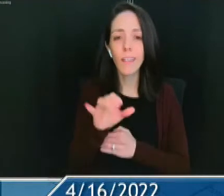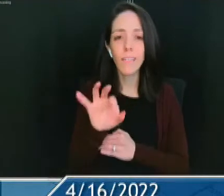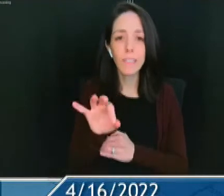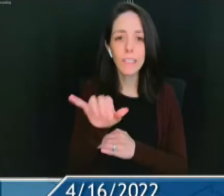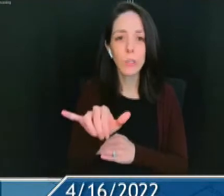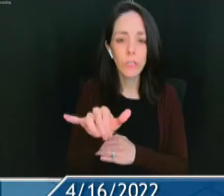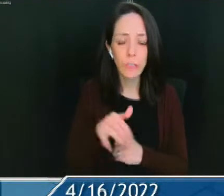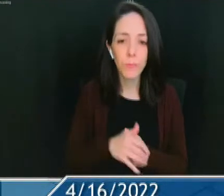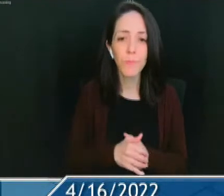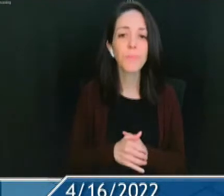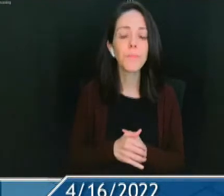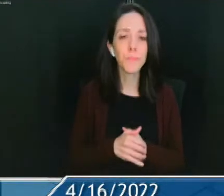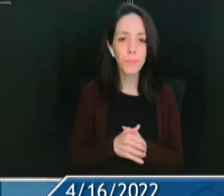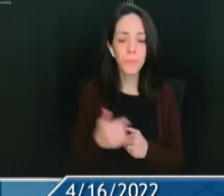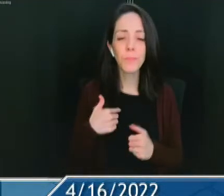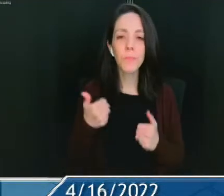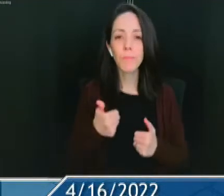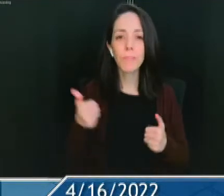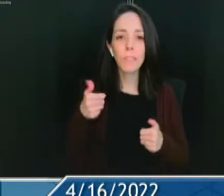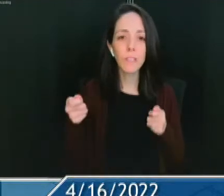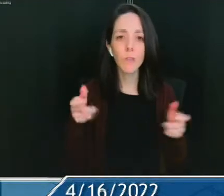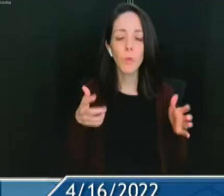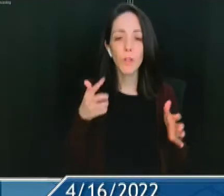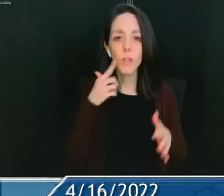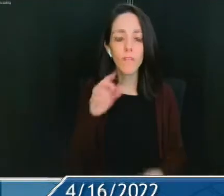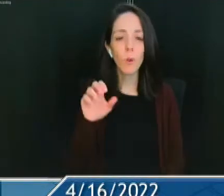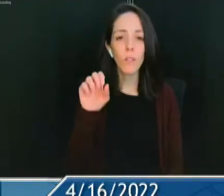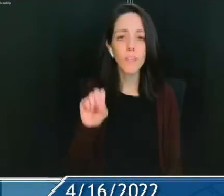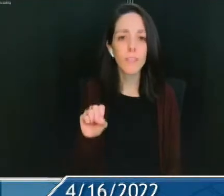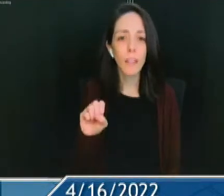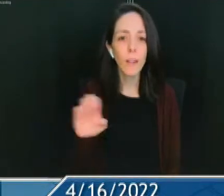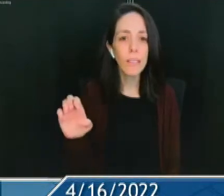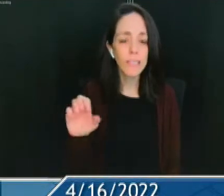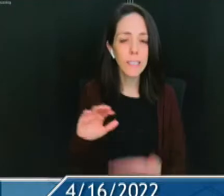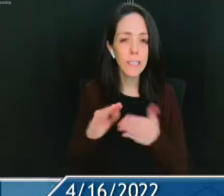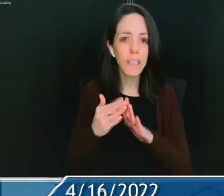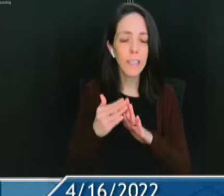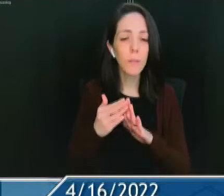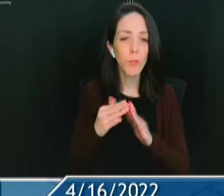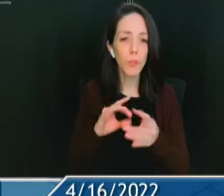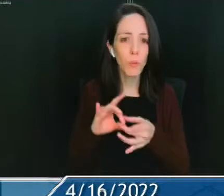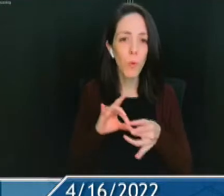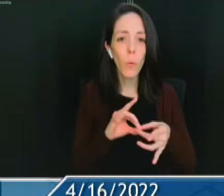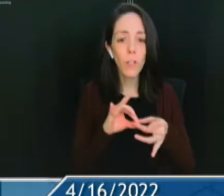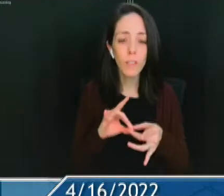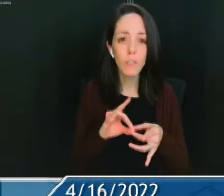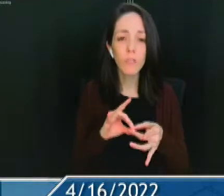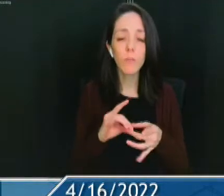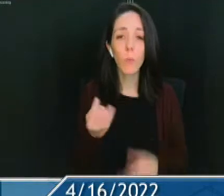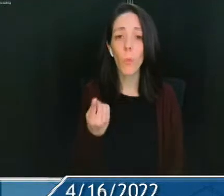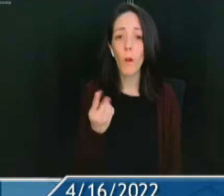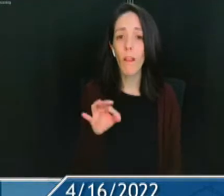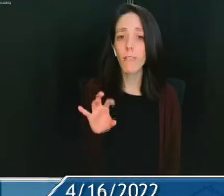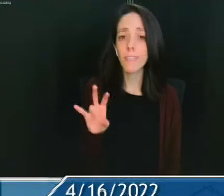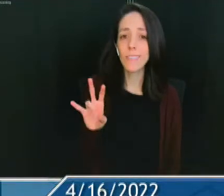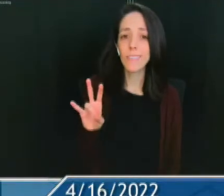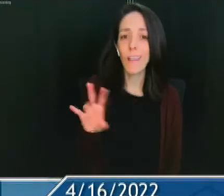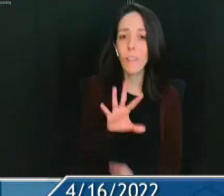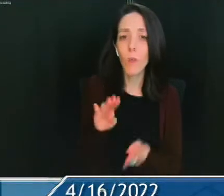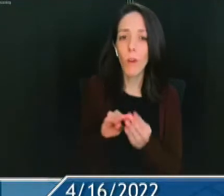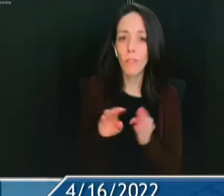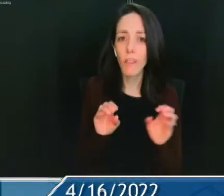I'm the Executive Director of Southeast Uplift Neighborhood Coalition. We're one of the 7 district coalition offices supported by the Civic Life Bureau